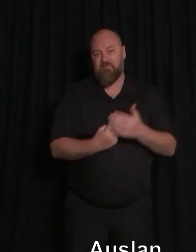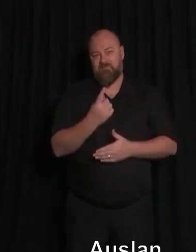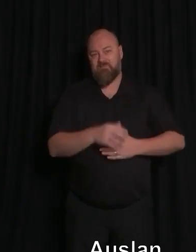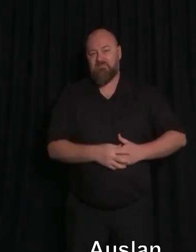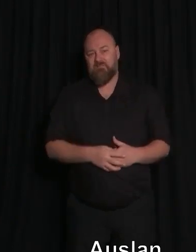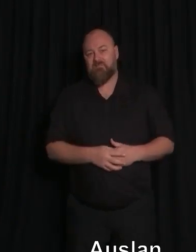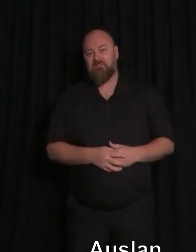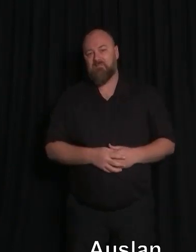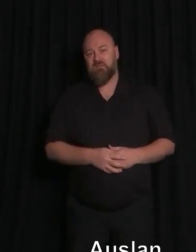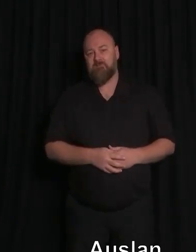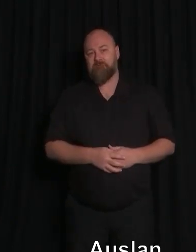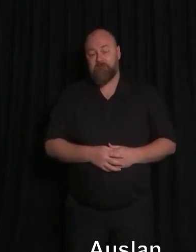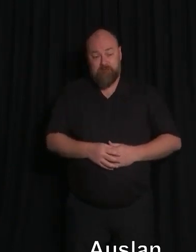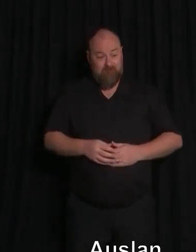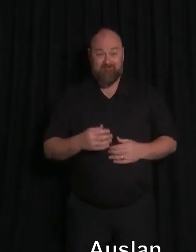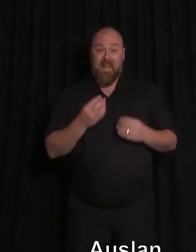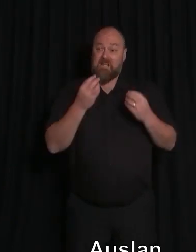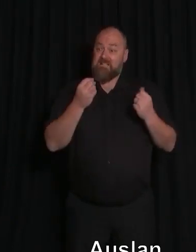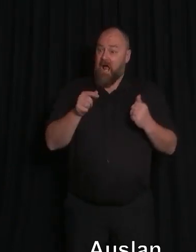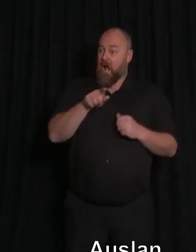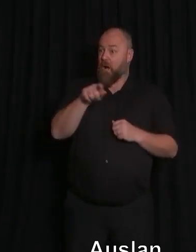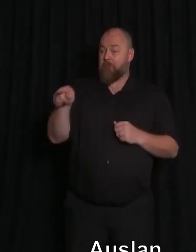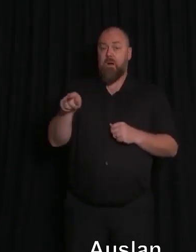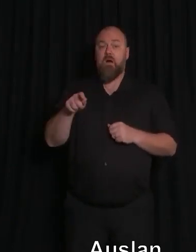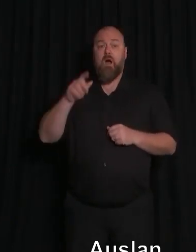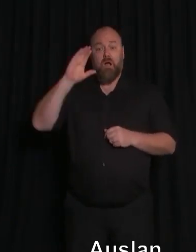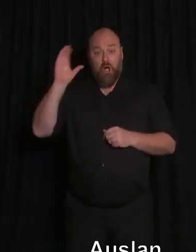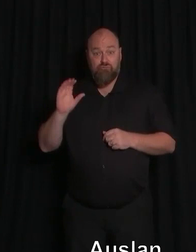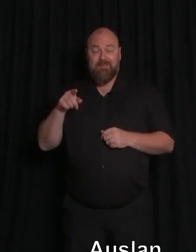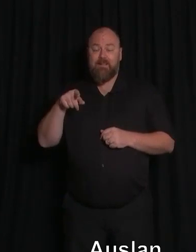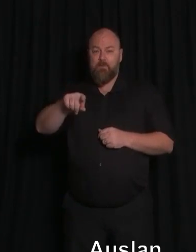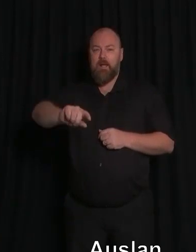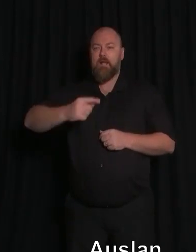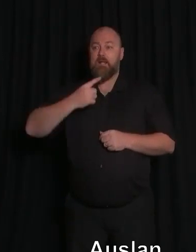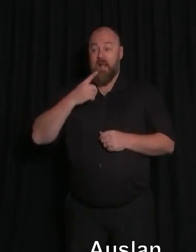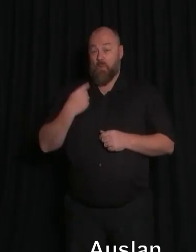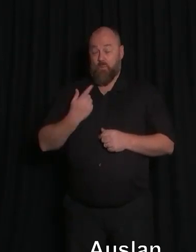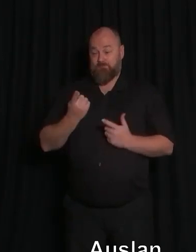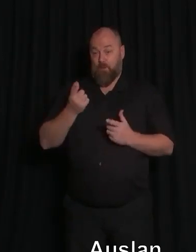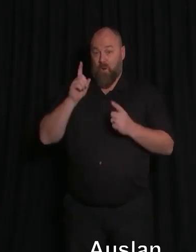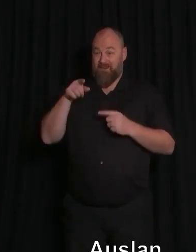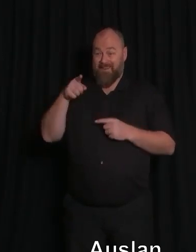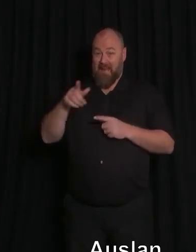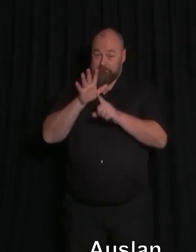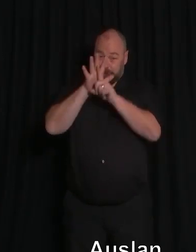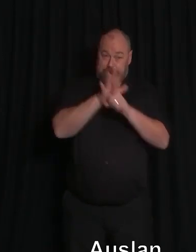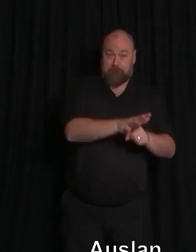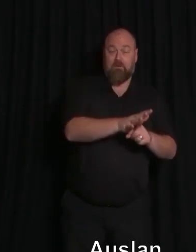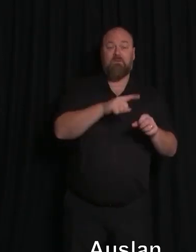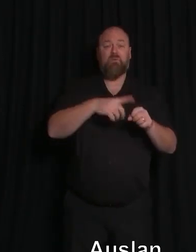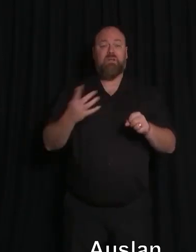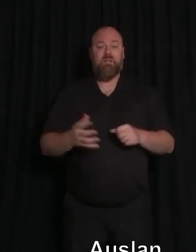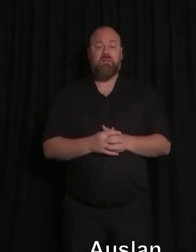worrying pushback of the rights that the LGBTQIA+ community has. So, special